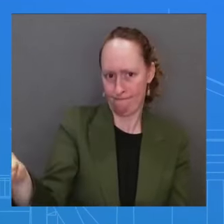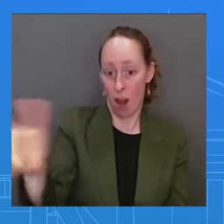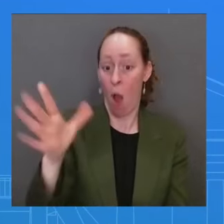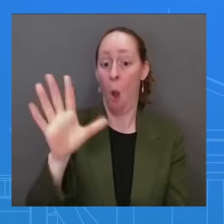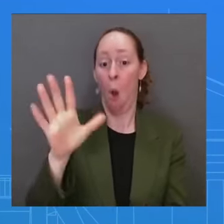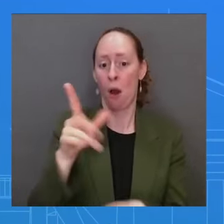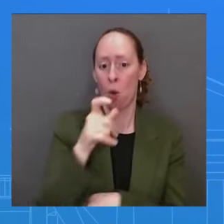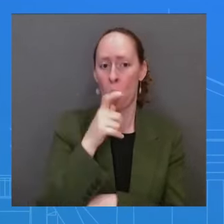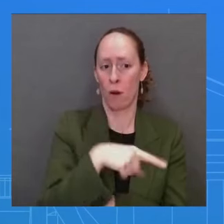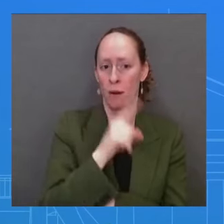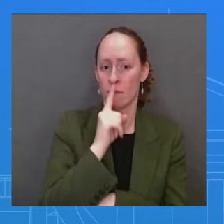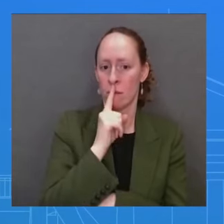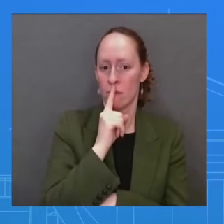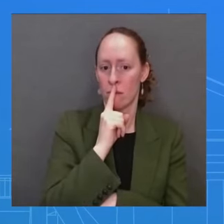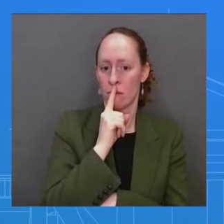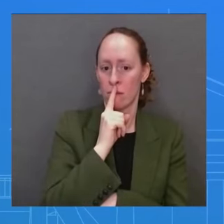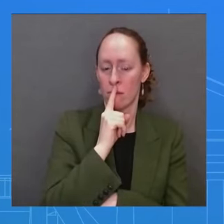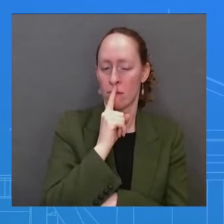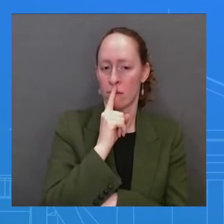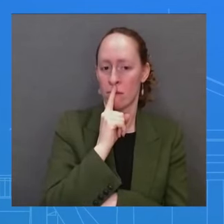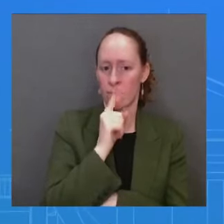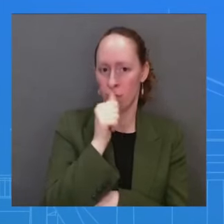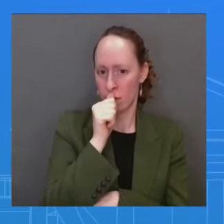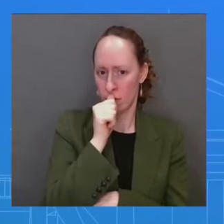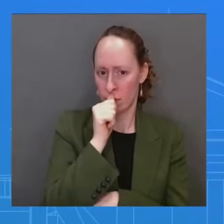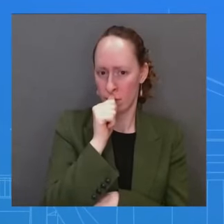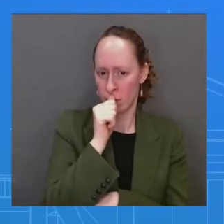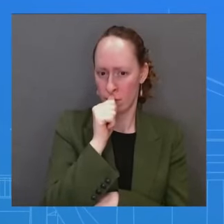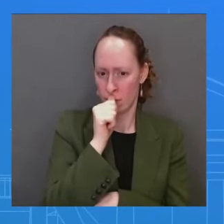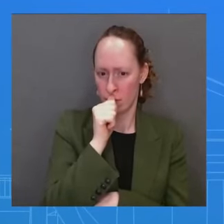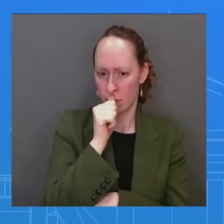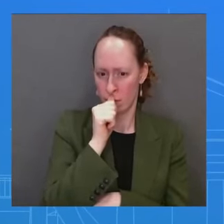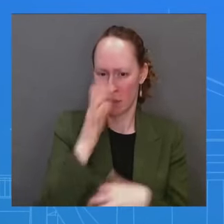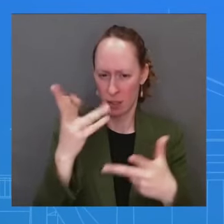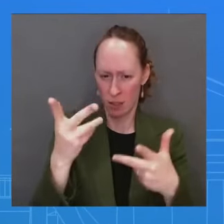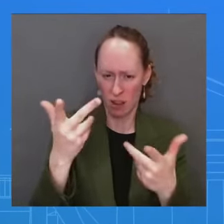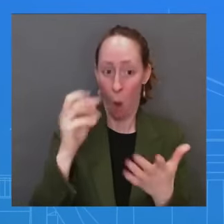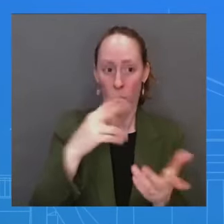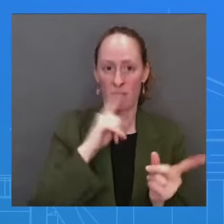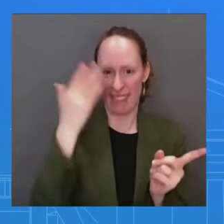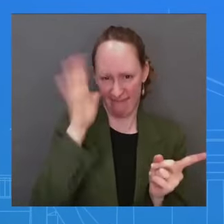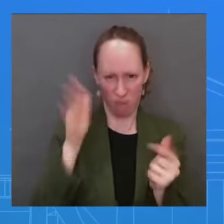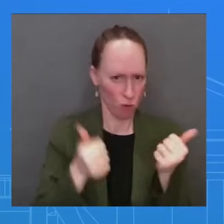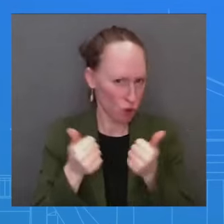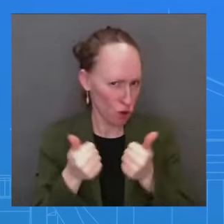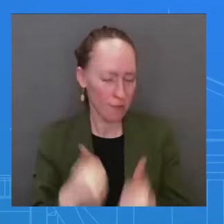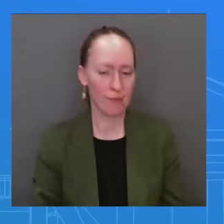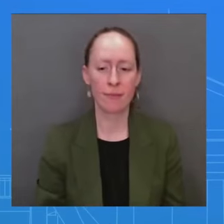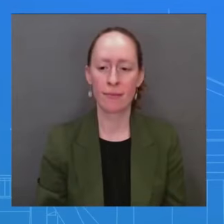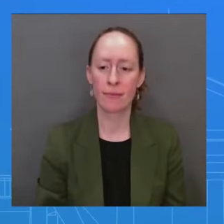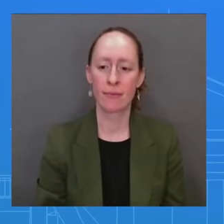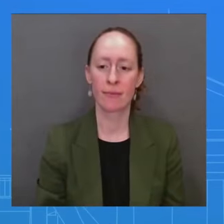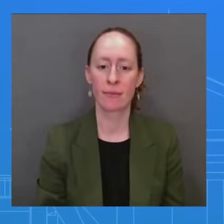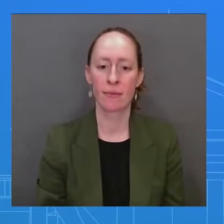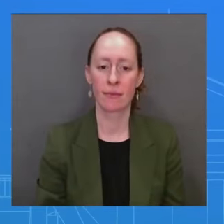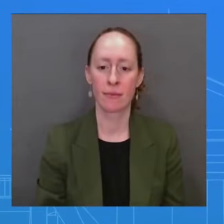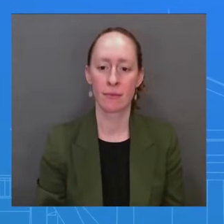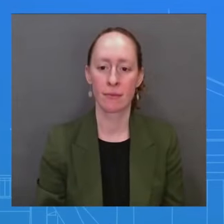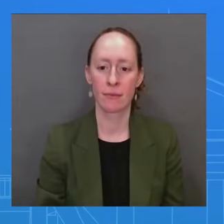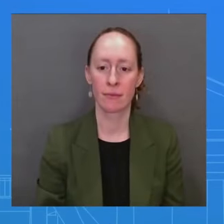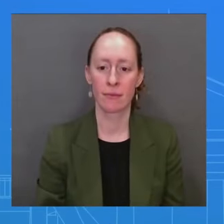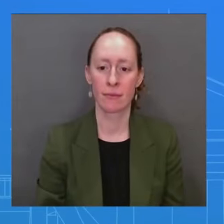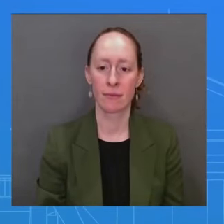National Security Advisor, or did they just not have the information themselves? I would put it this way. Once we found out he was in